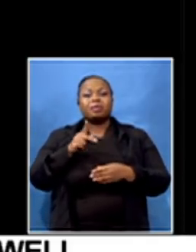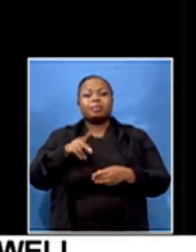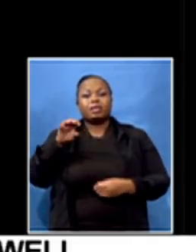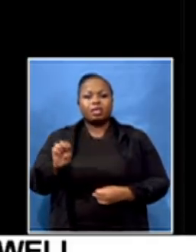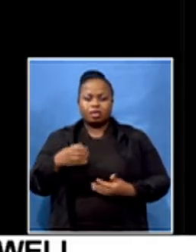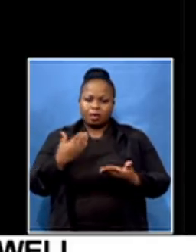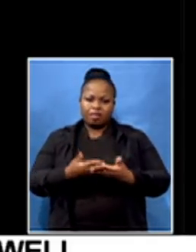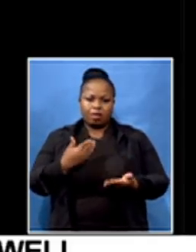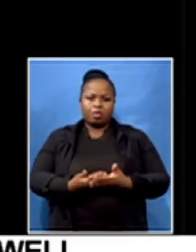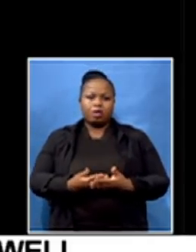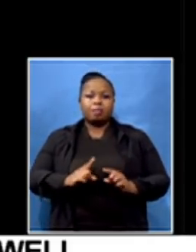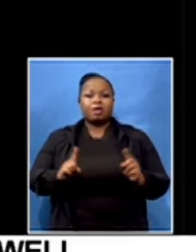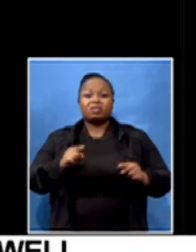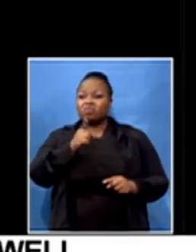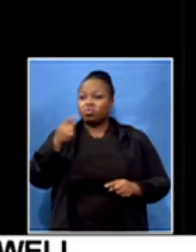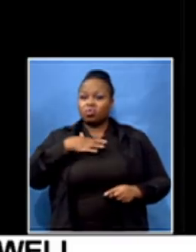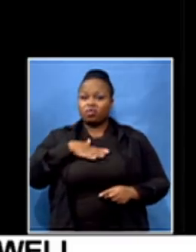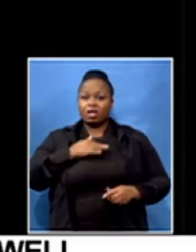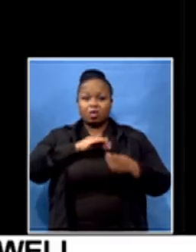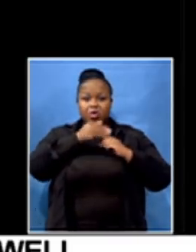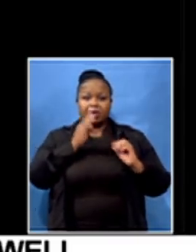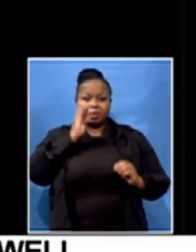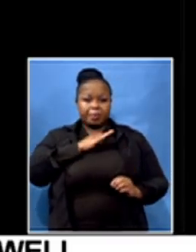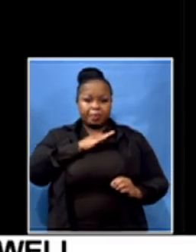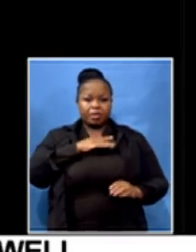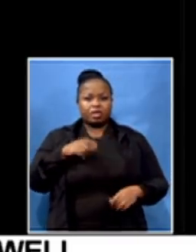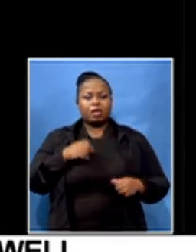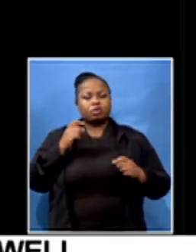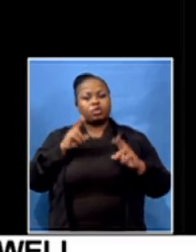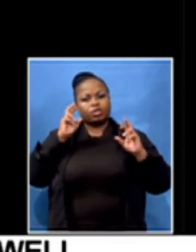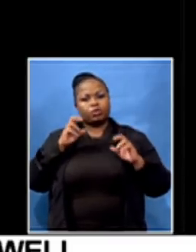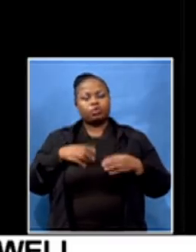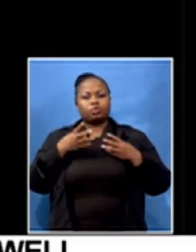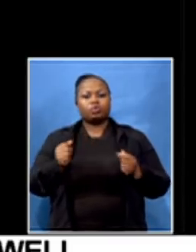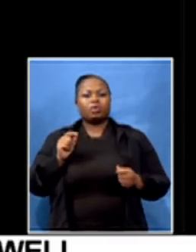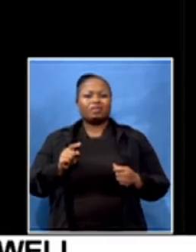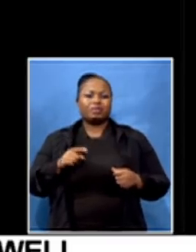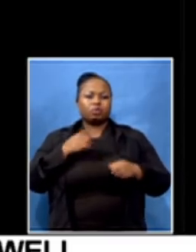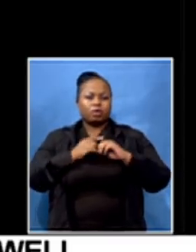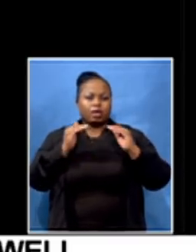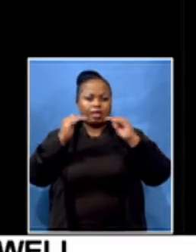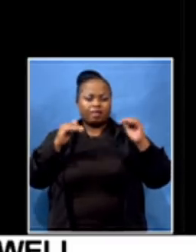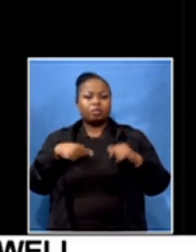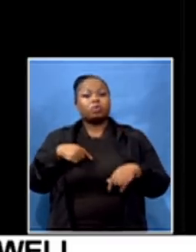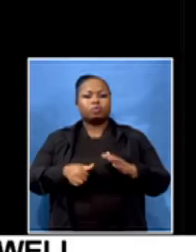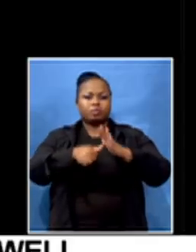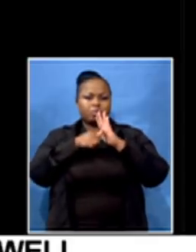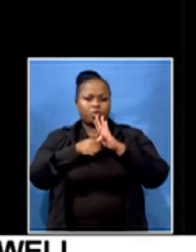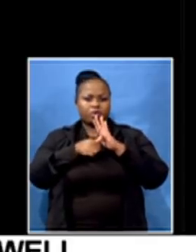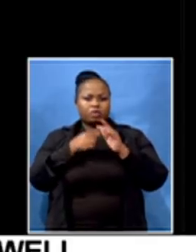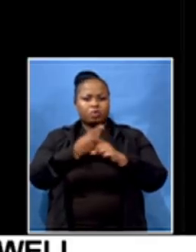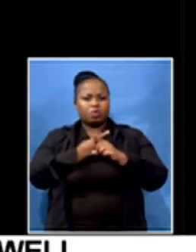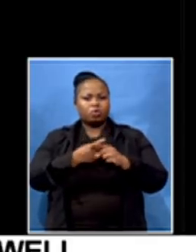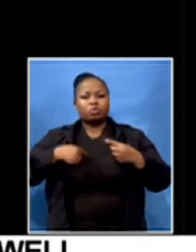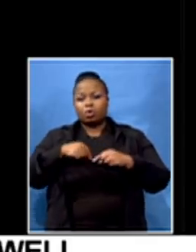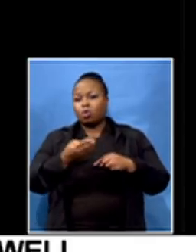available. And if they feel that they are not well protected, they must raise the issue, and we will deal with it at that level. So it's very, very important that